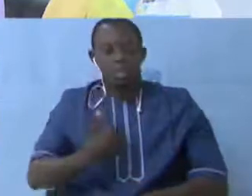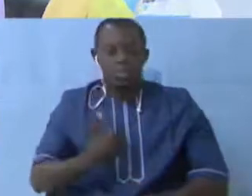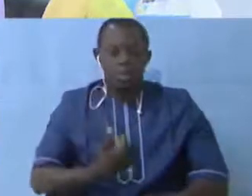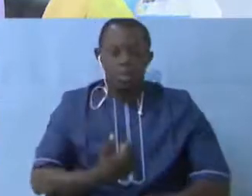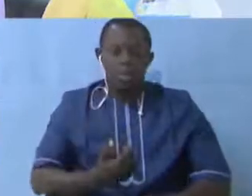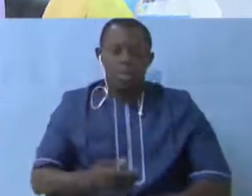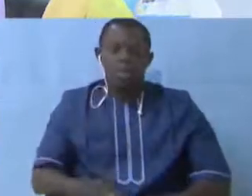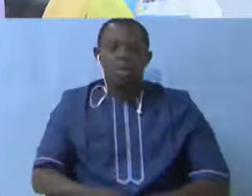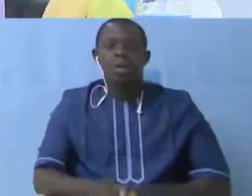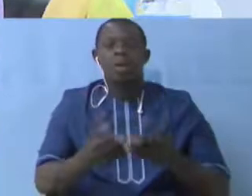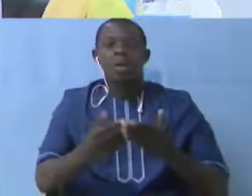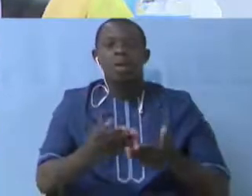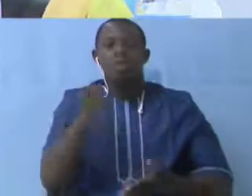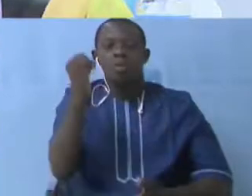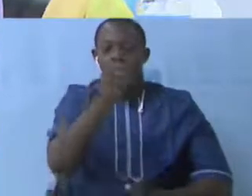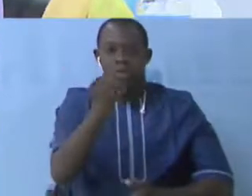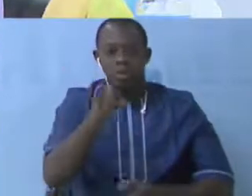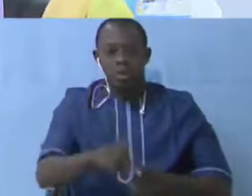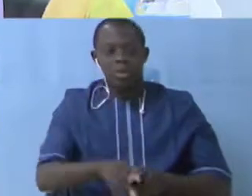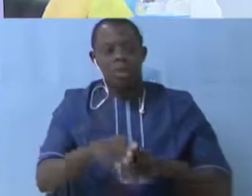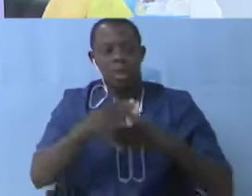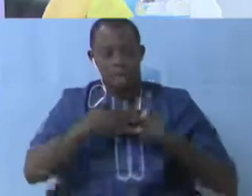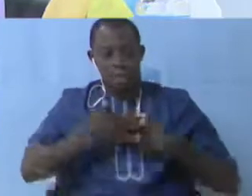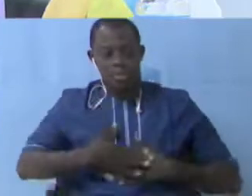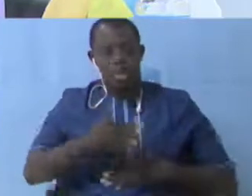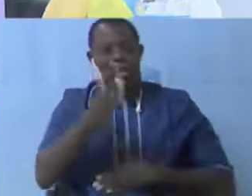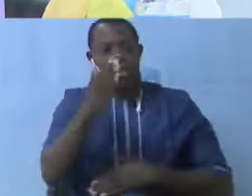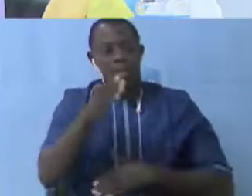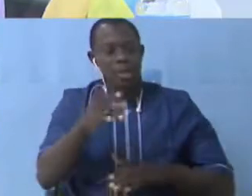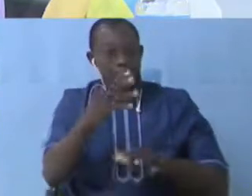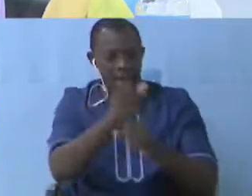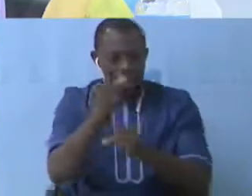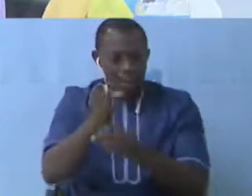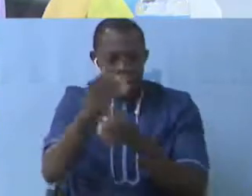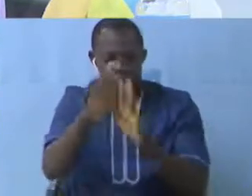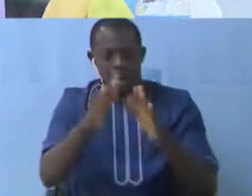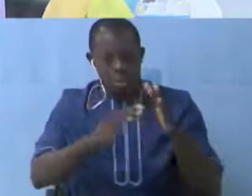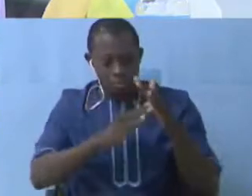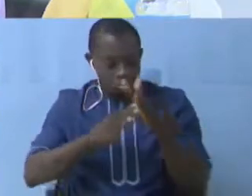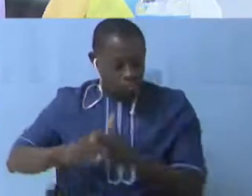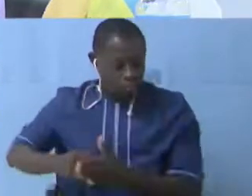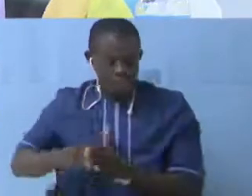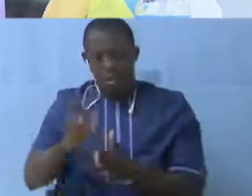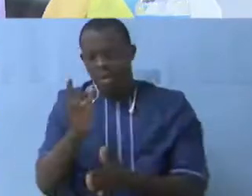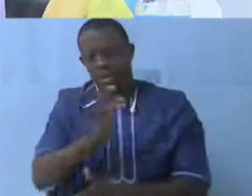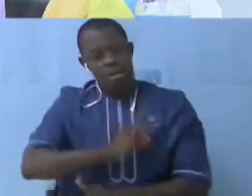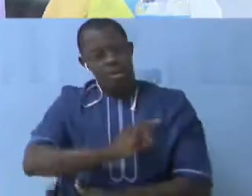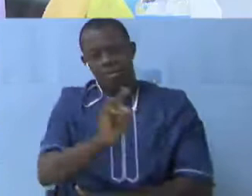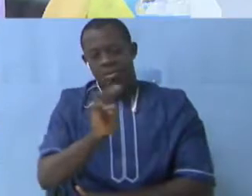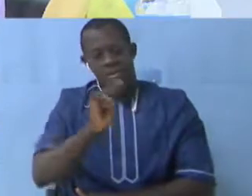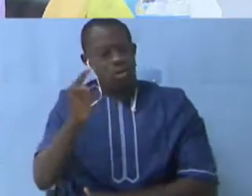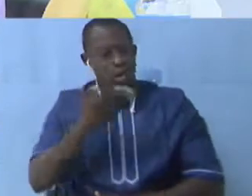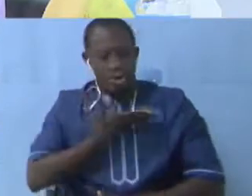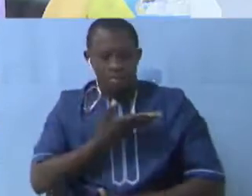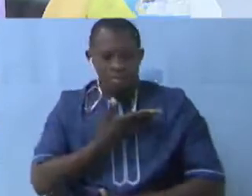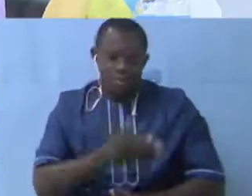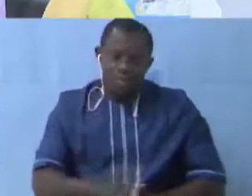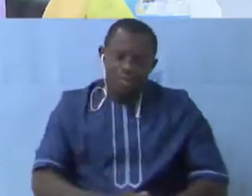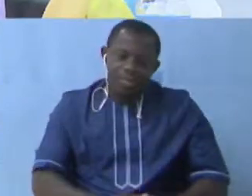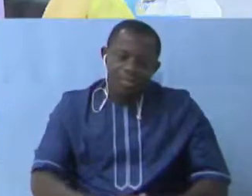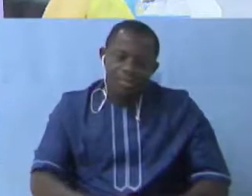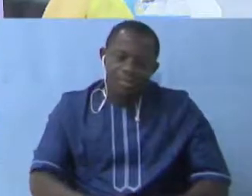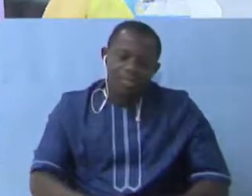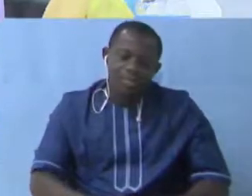because humanitarian assistance doesn't discriminate. tey tamit nag ndimbali doomu aadama moom jéemu ñoo seet xaaj ak